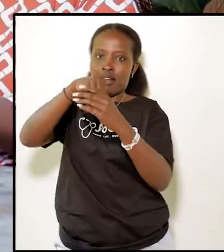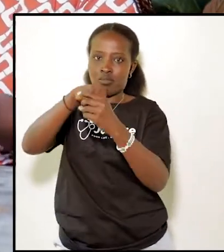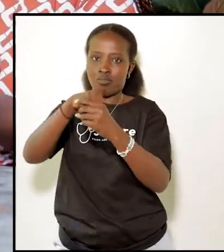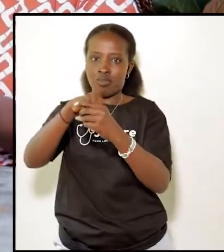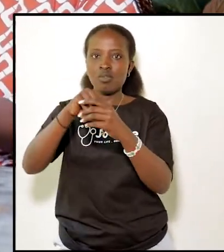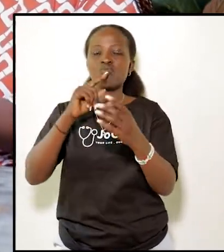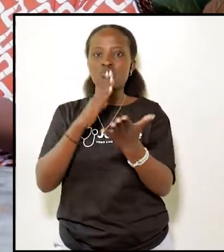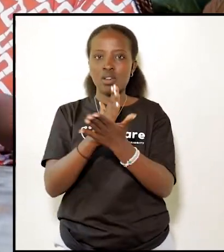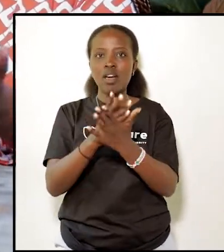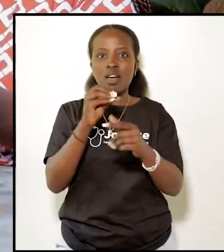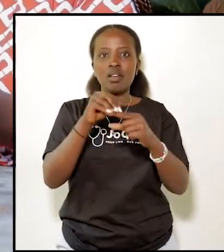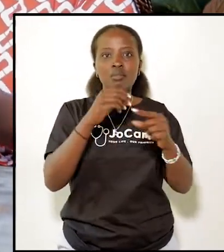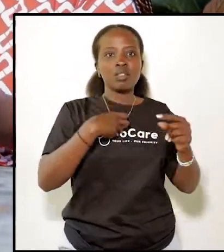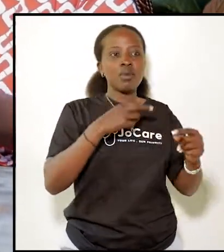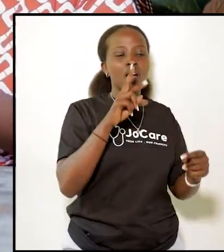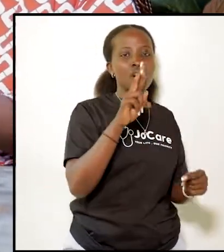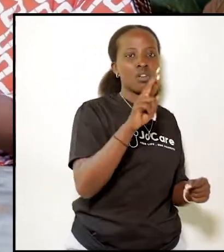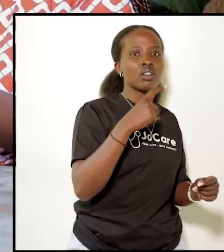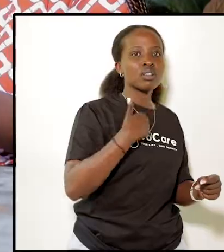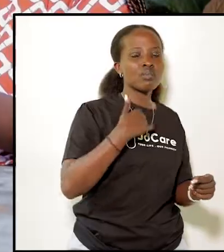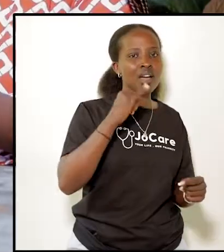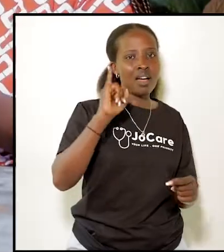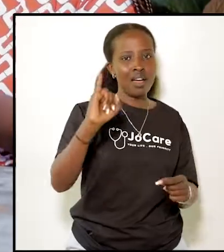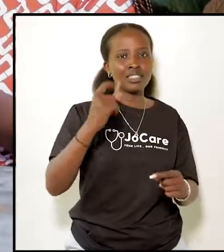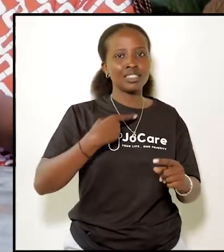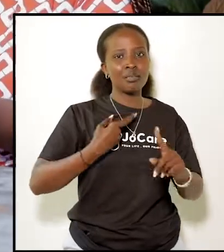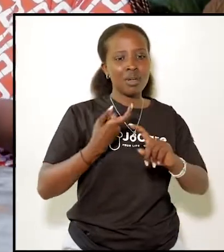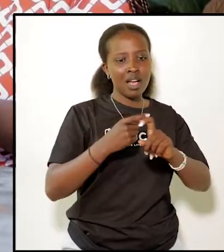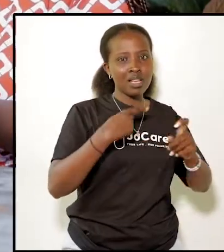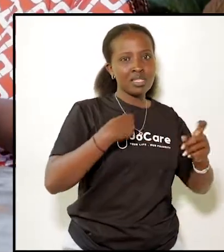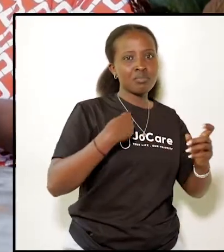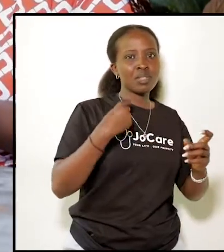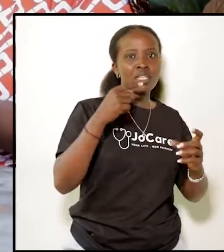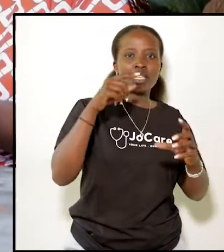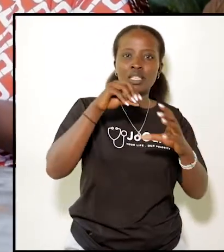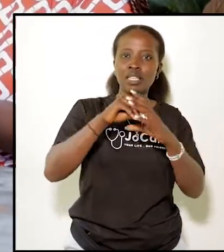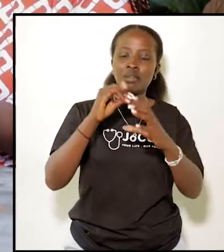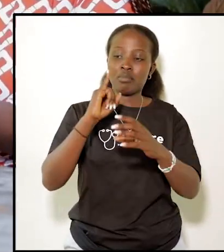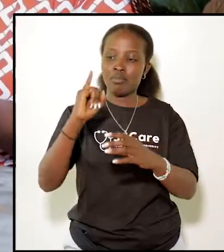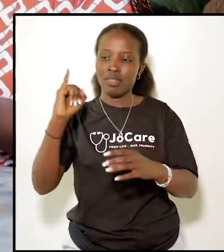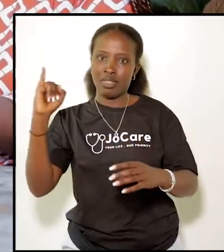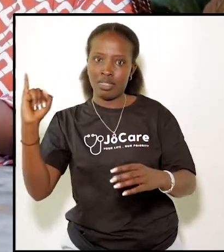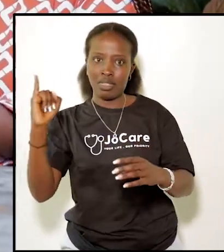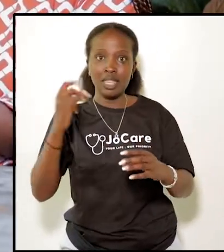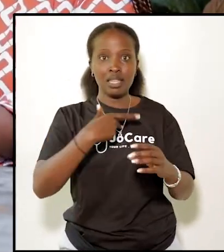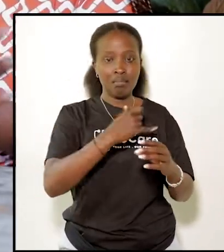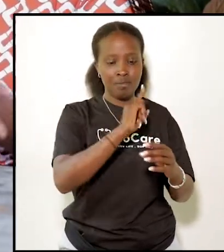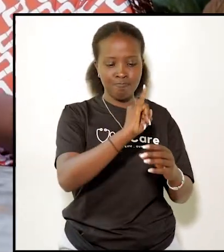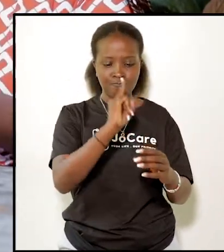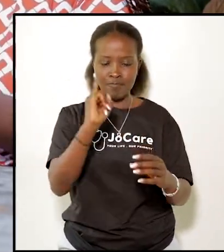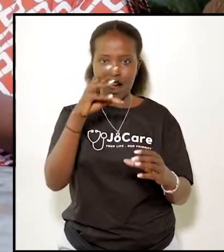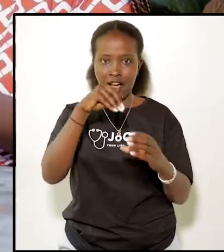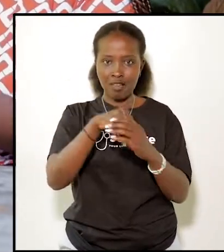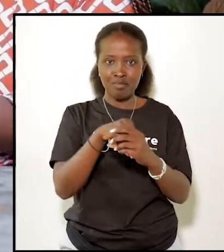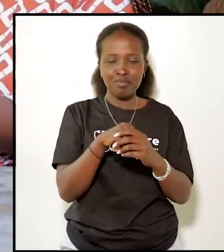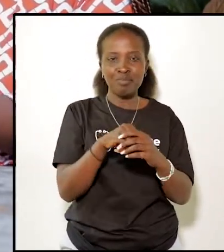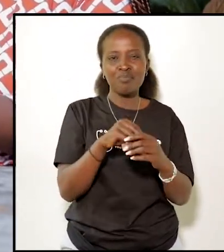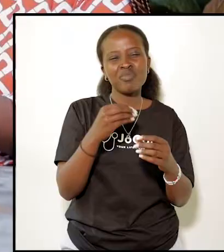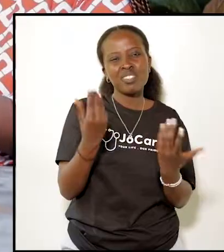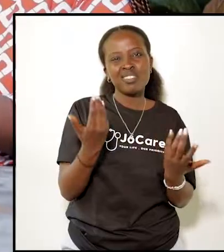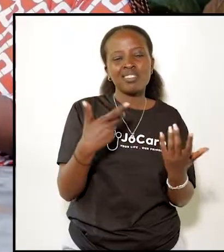was derived from the R. Instead of RI, it became REE. So that's a short name